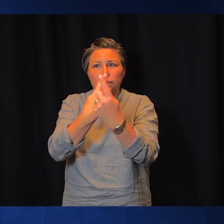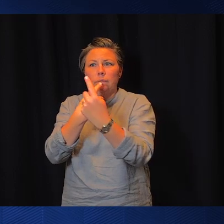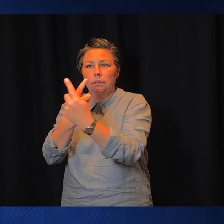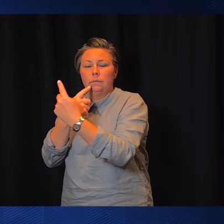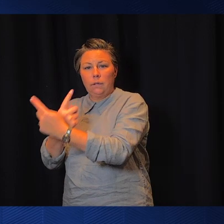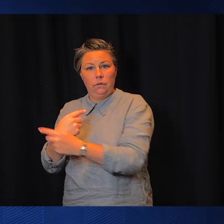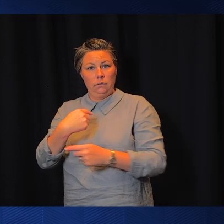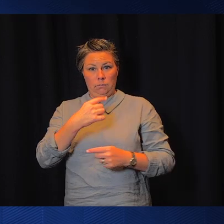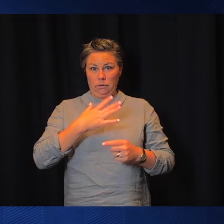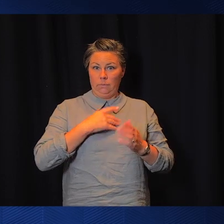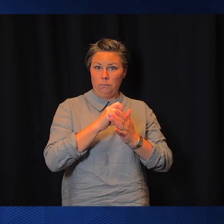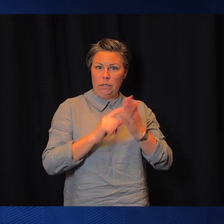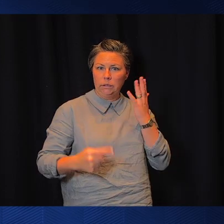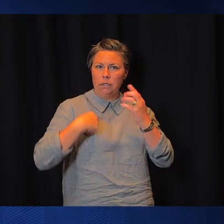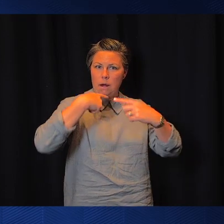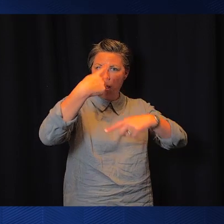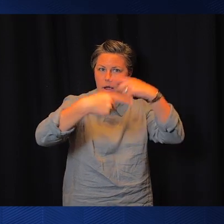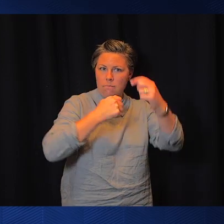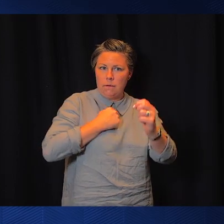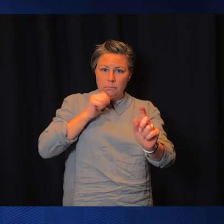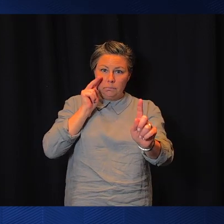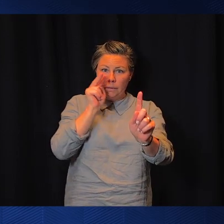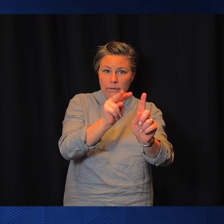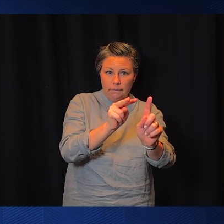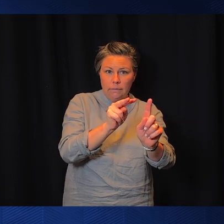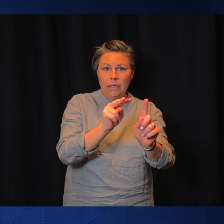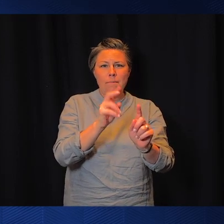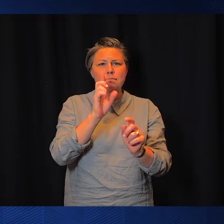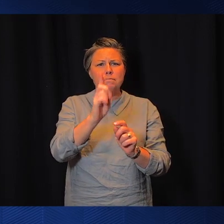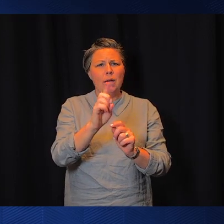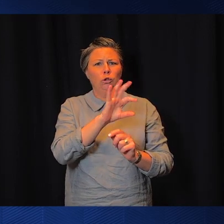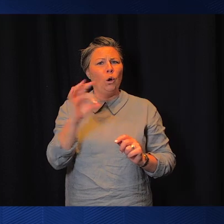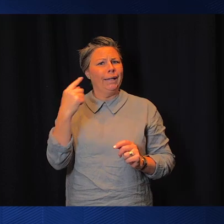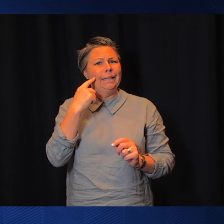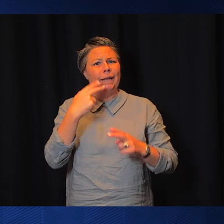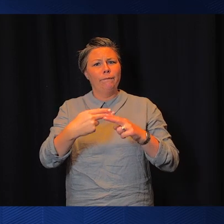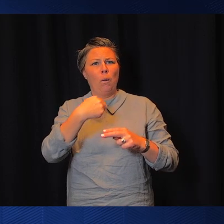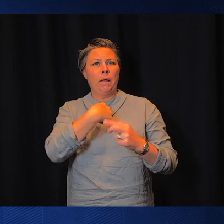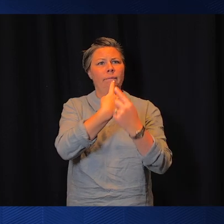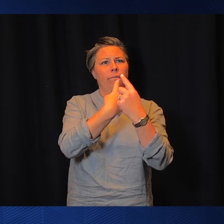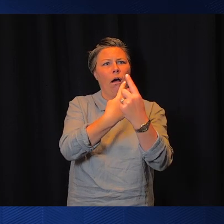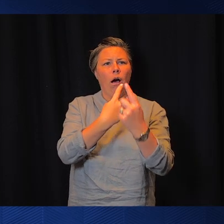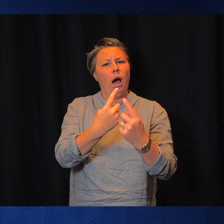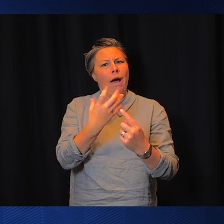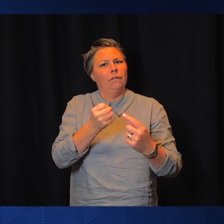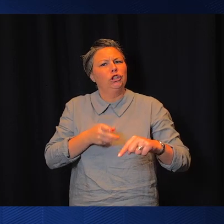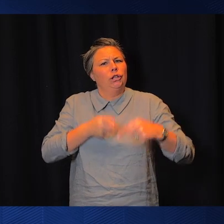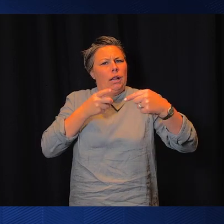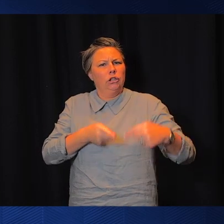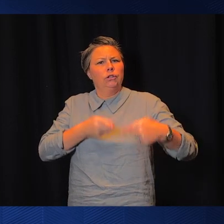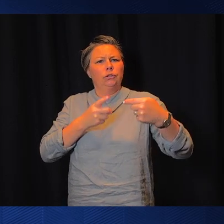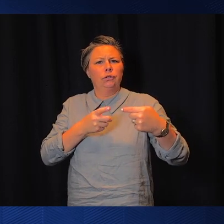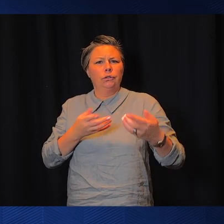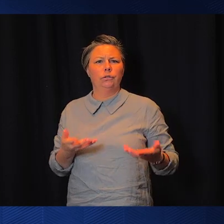disability, and then it's a only position role that I have to mobilize